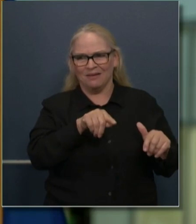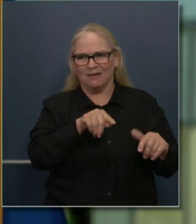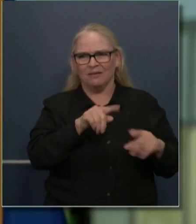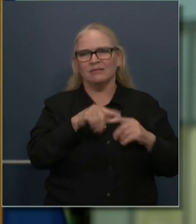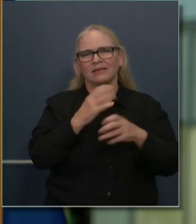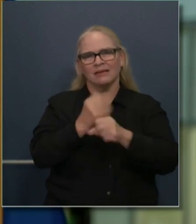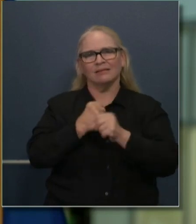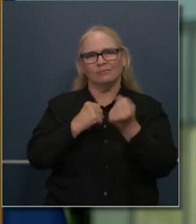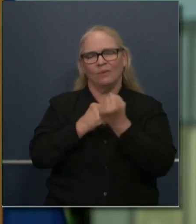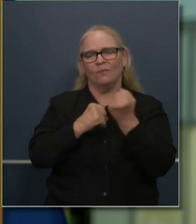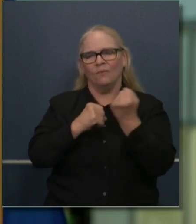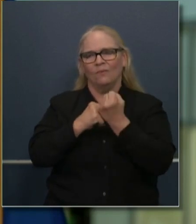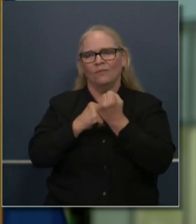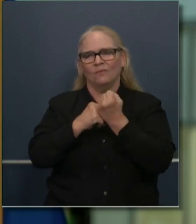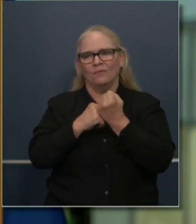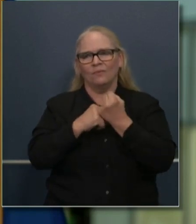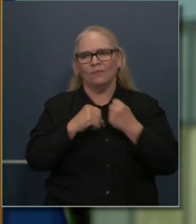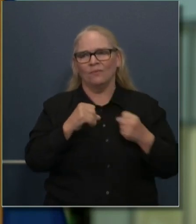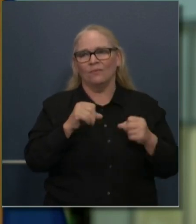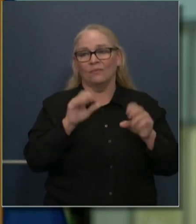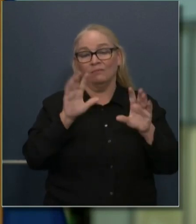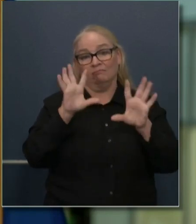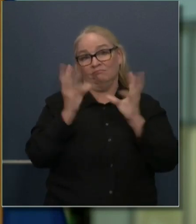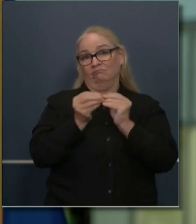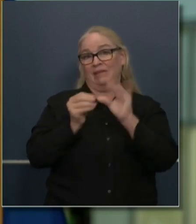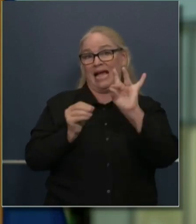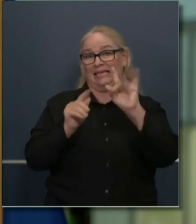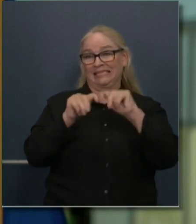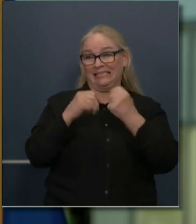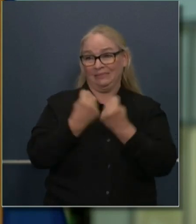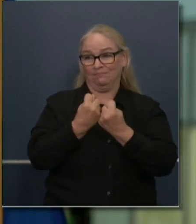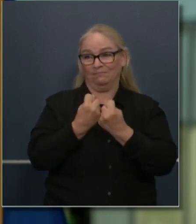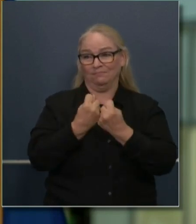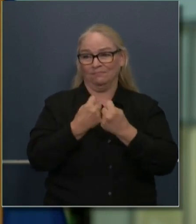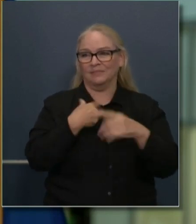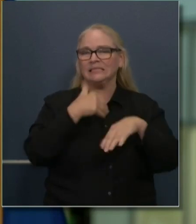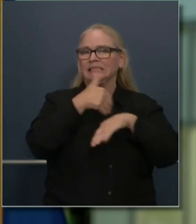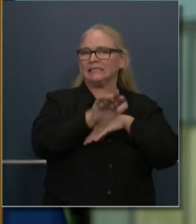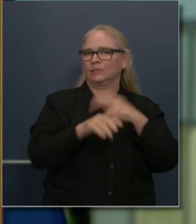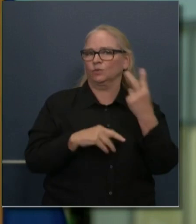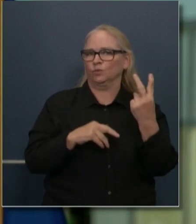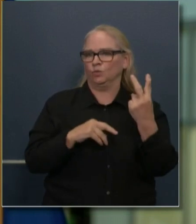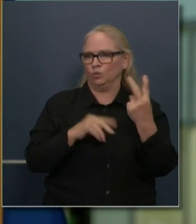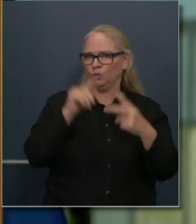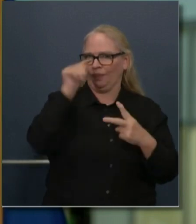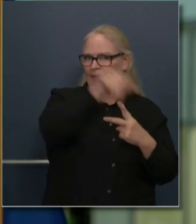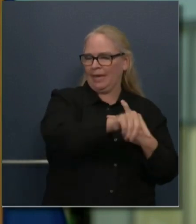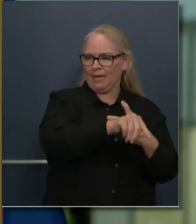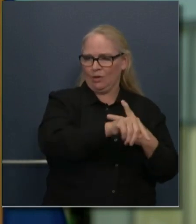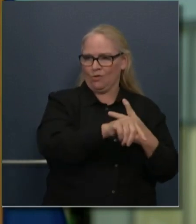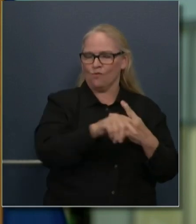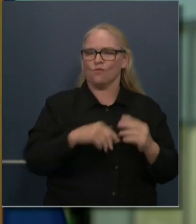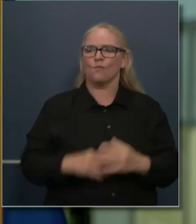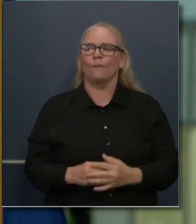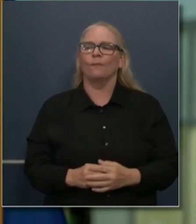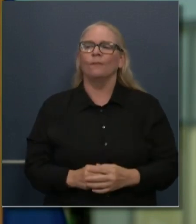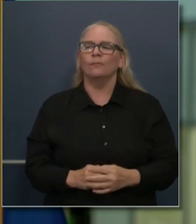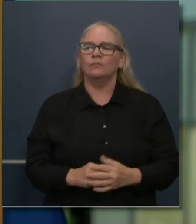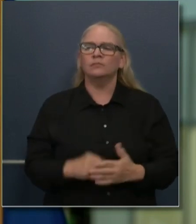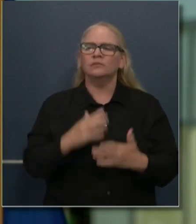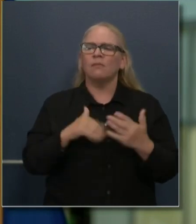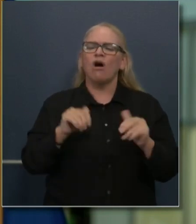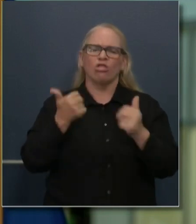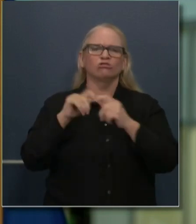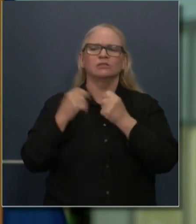of 8 of the teams, so a sort of proportionate share, if you will, across the state. But remember, some of the other teams went